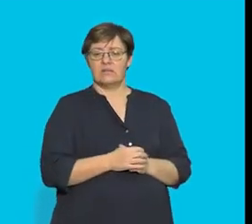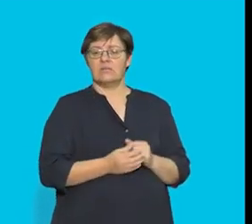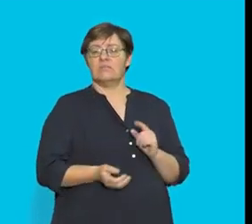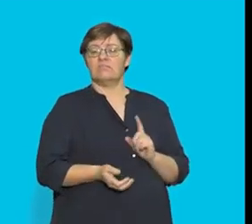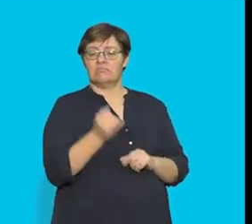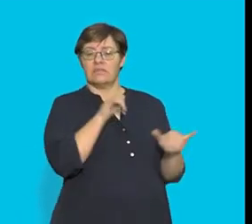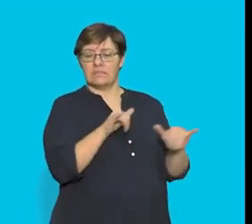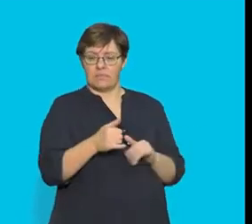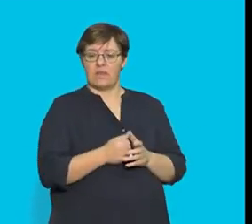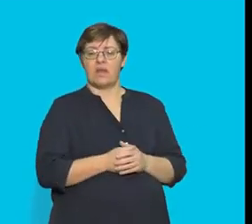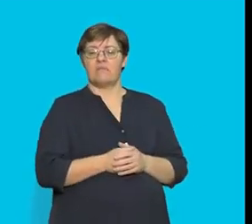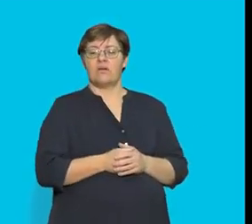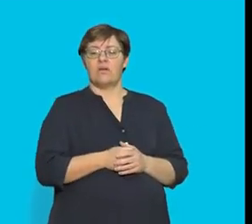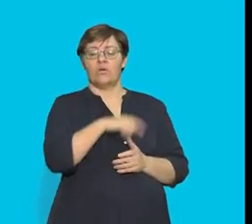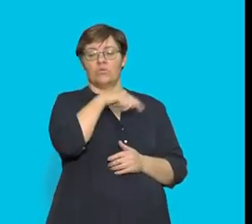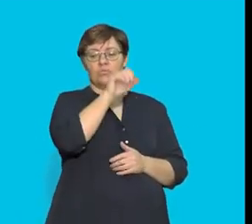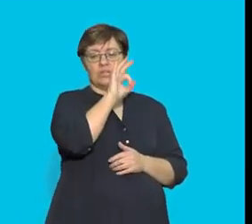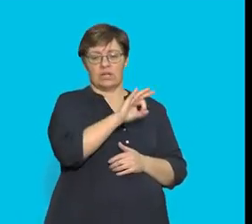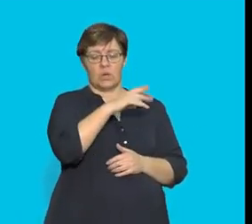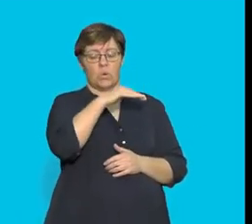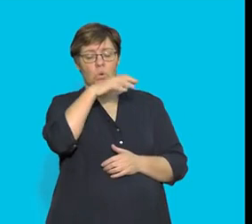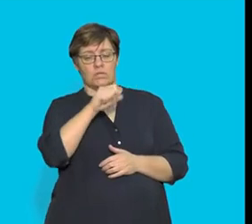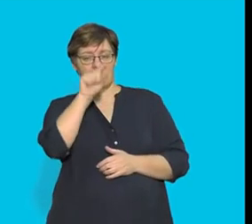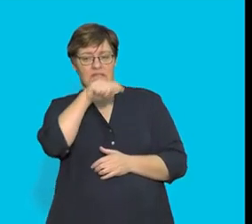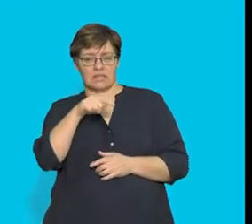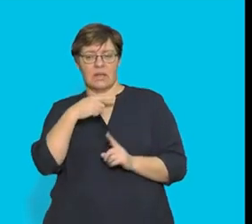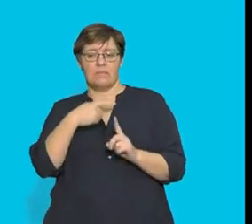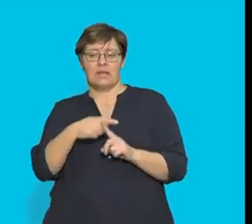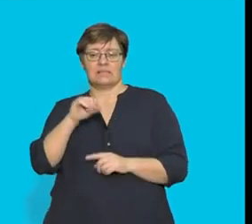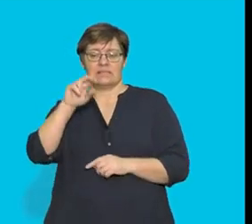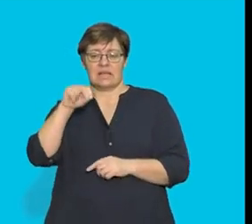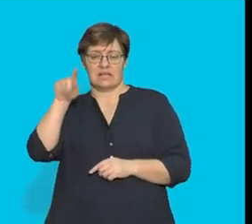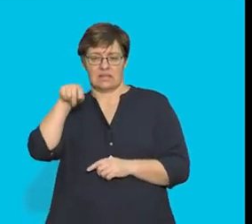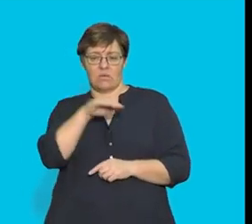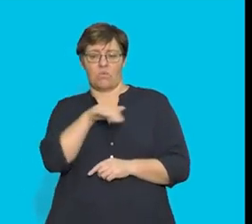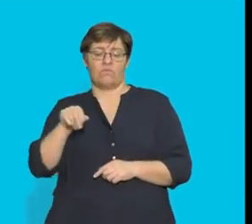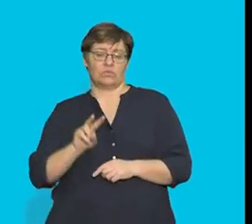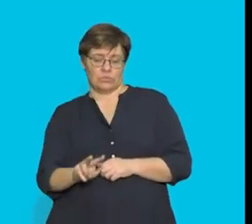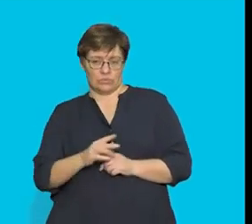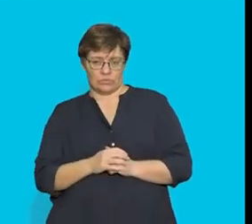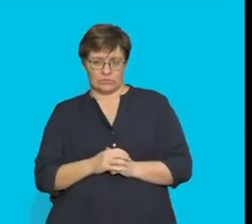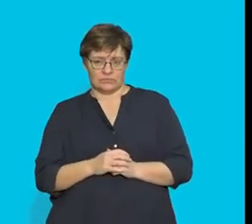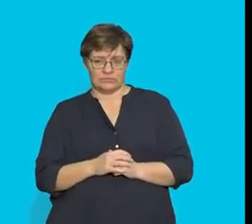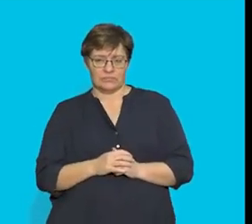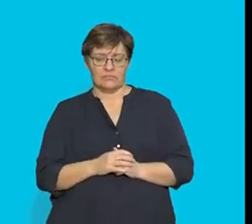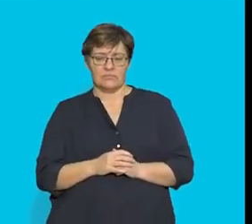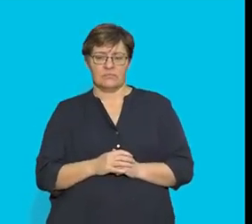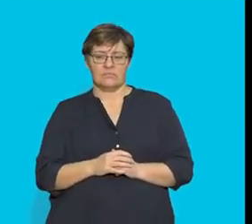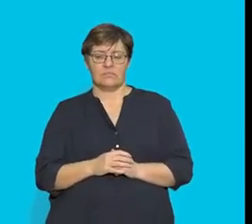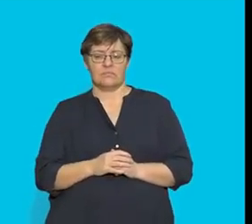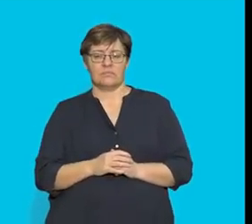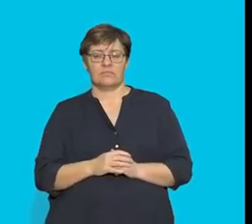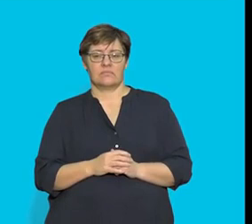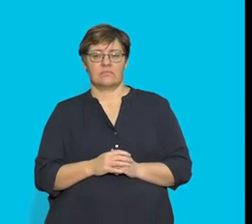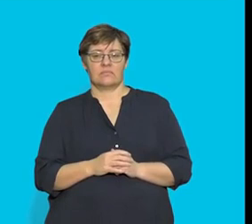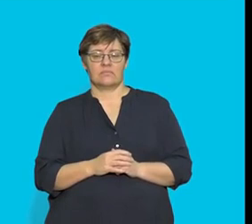So if you find the common denominator, we're going to get root 3 cos of theta all over 2. So we just added the numerators.